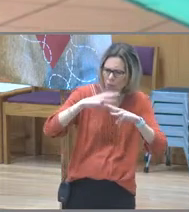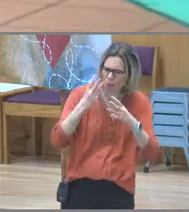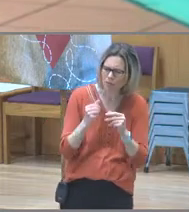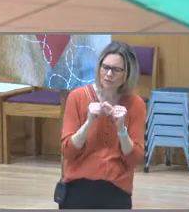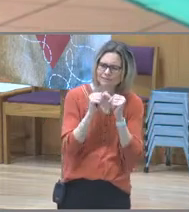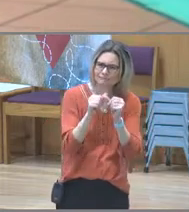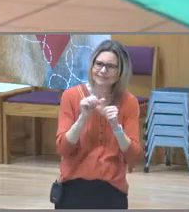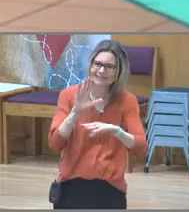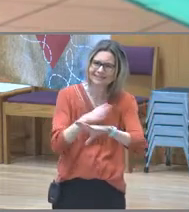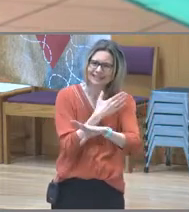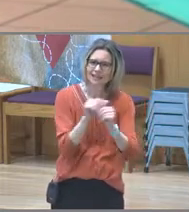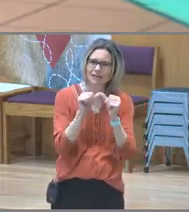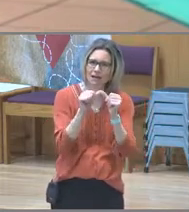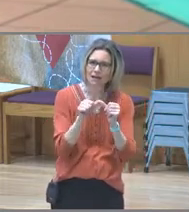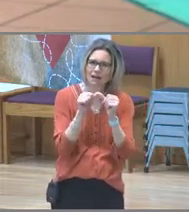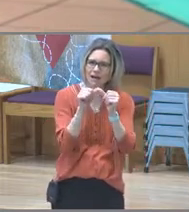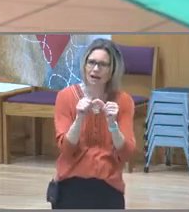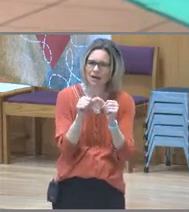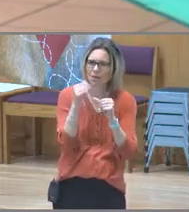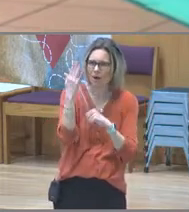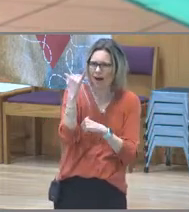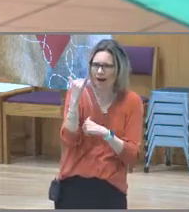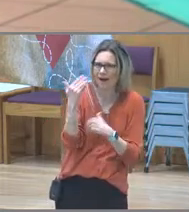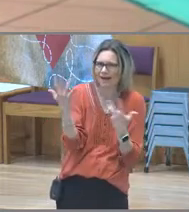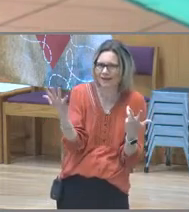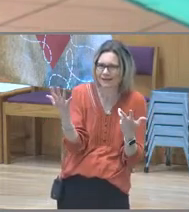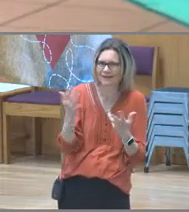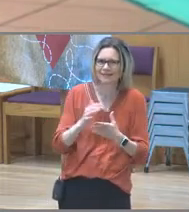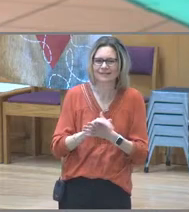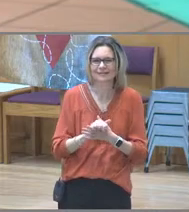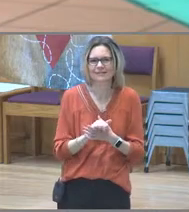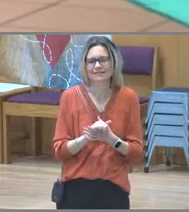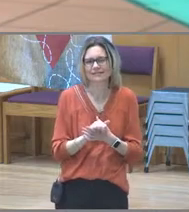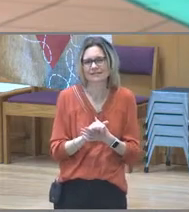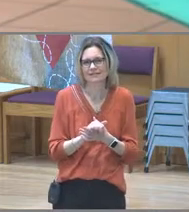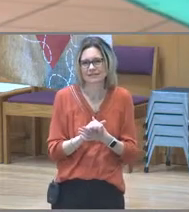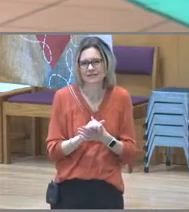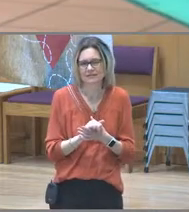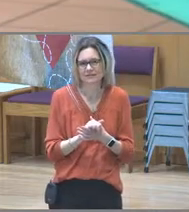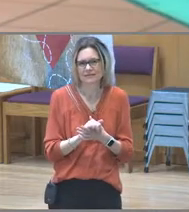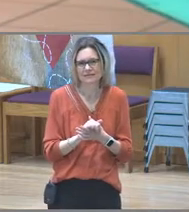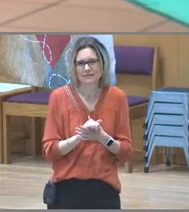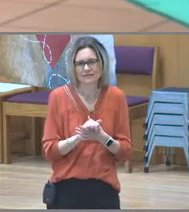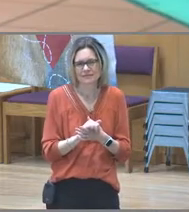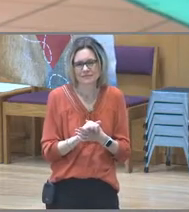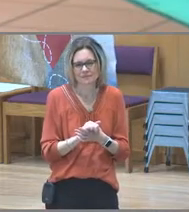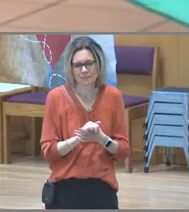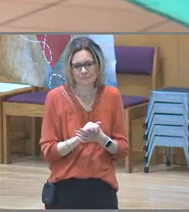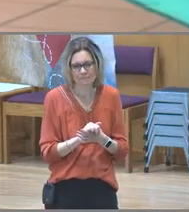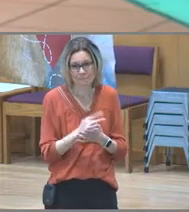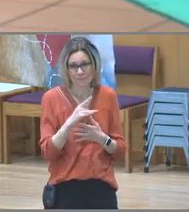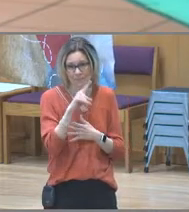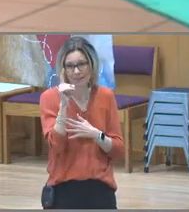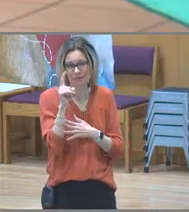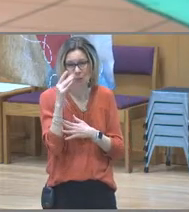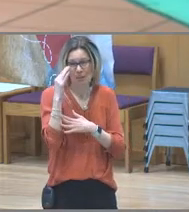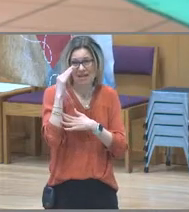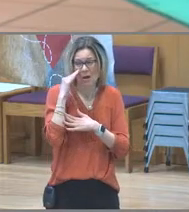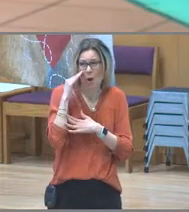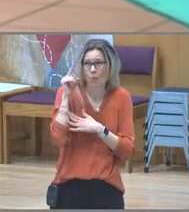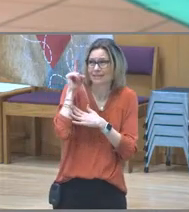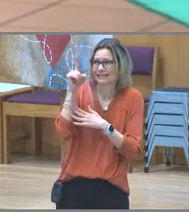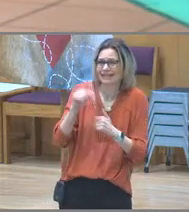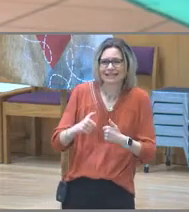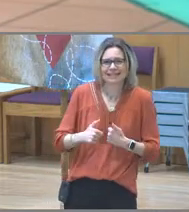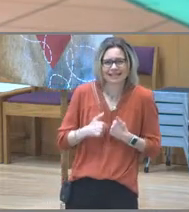singing? Why do we sing? It is because we know that He lives.